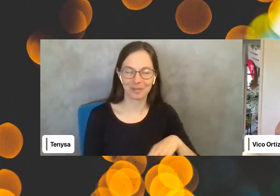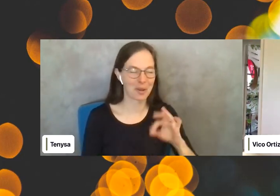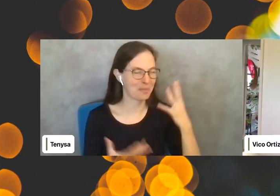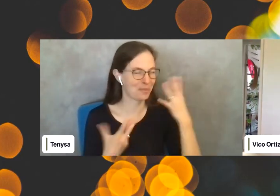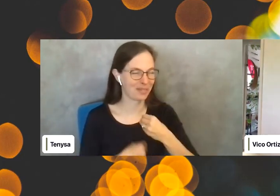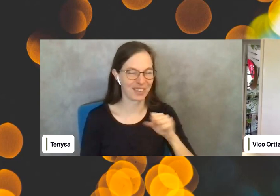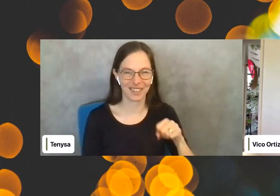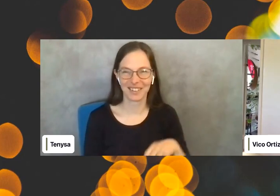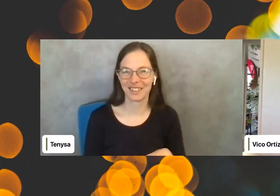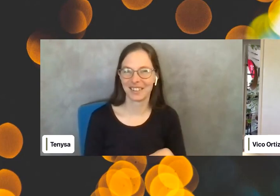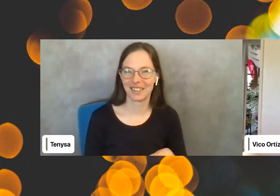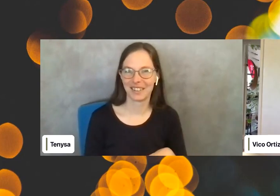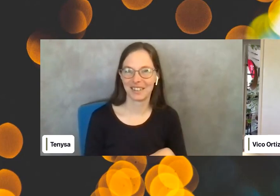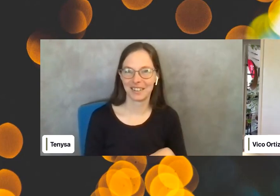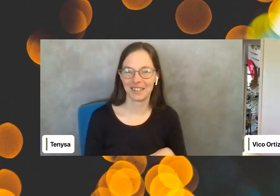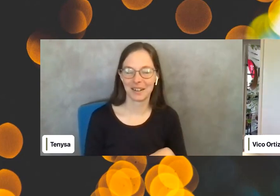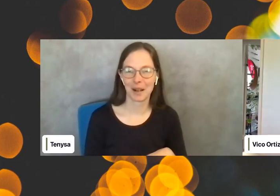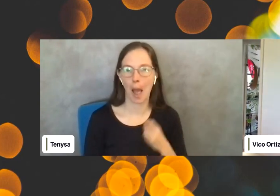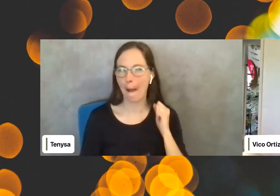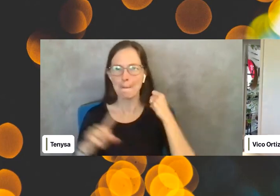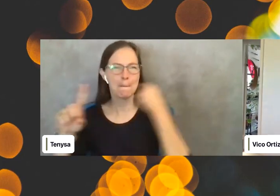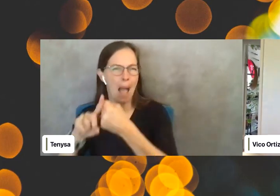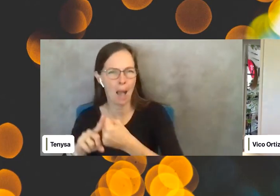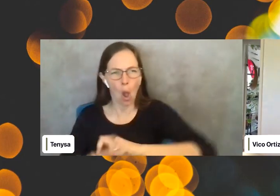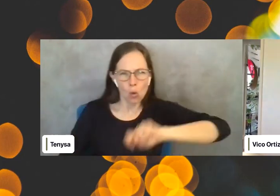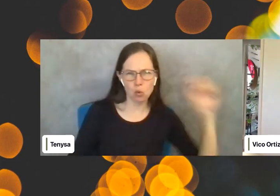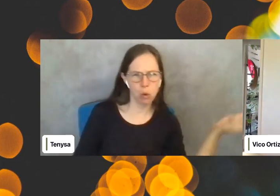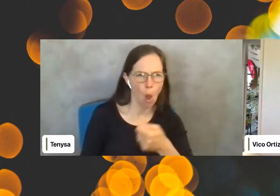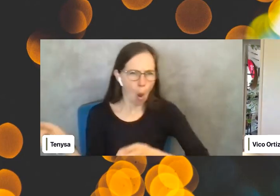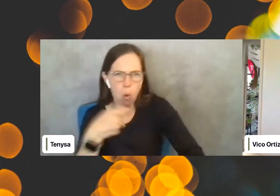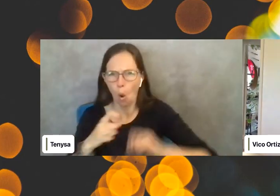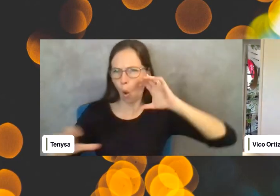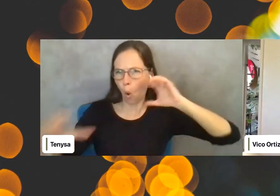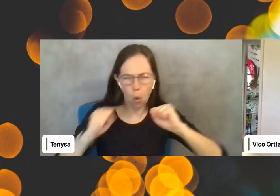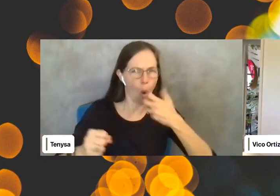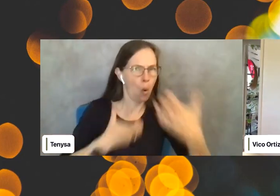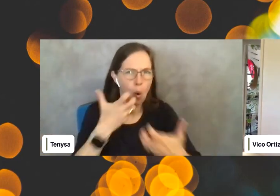Need and it's like bam and swish and all that good stuff.